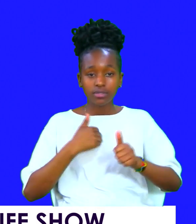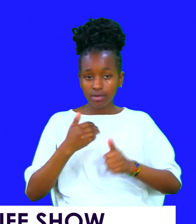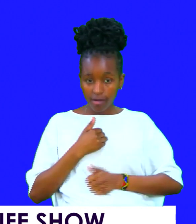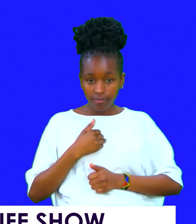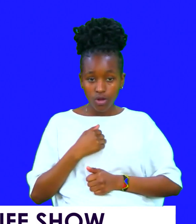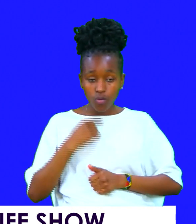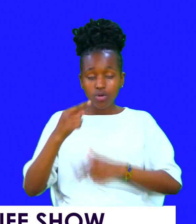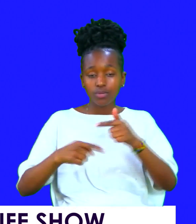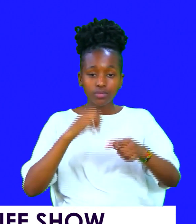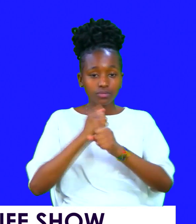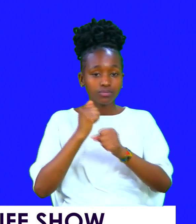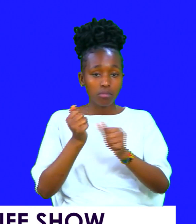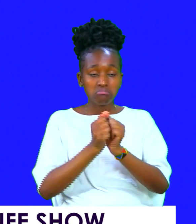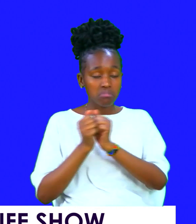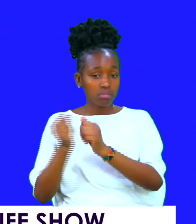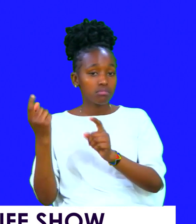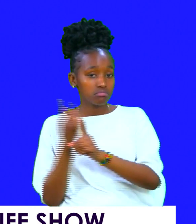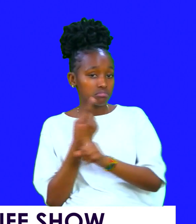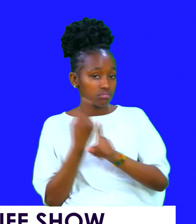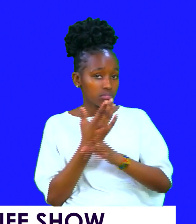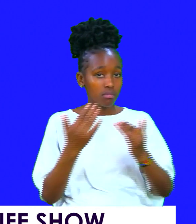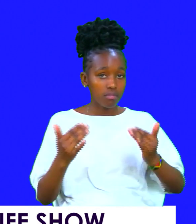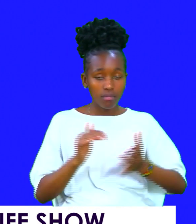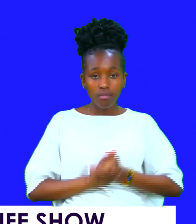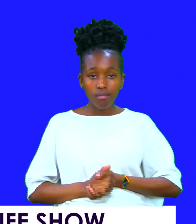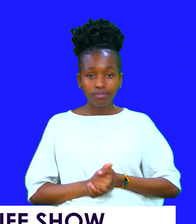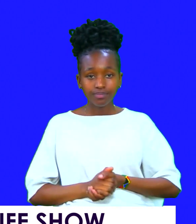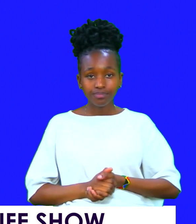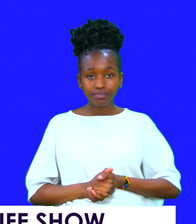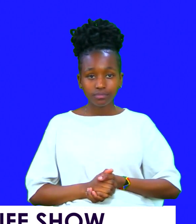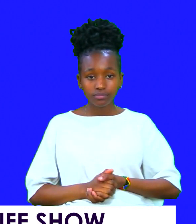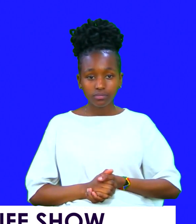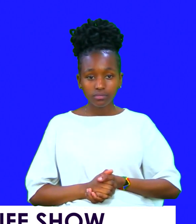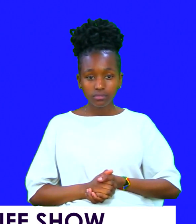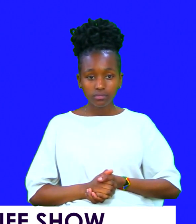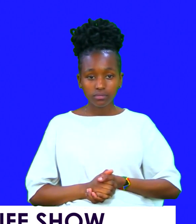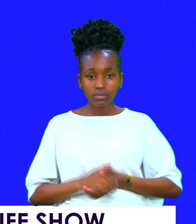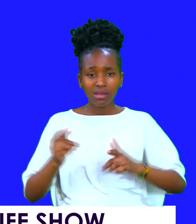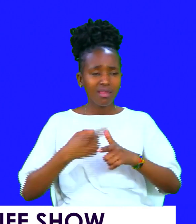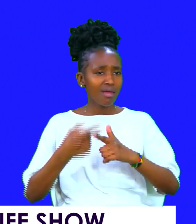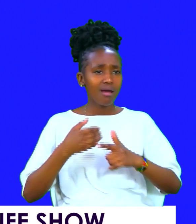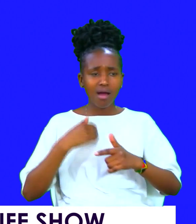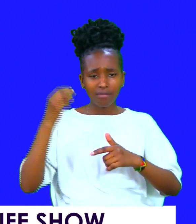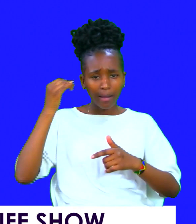divine. You will co-create missions and visions and dreams